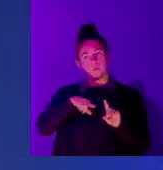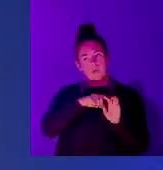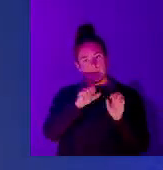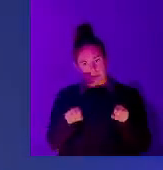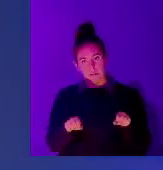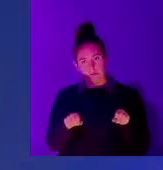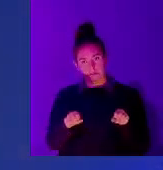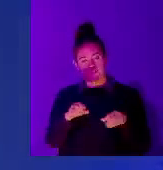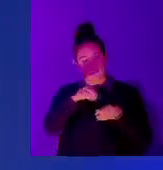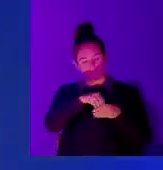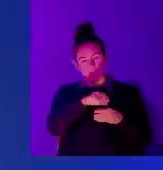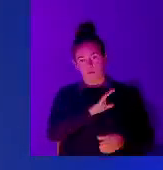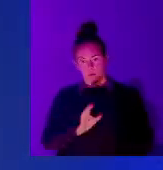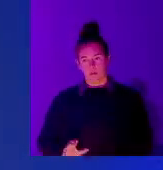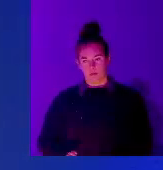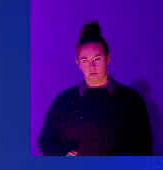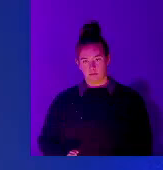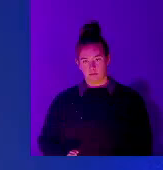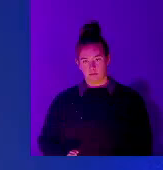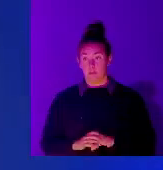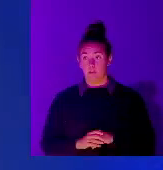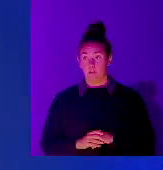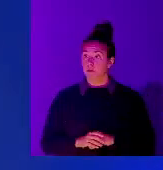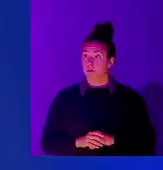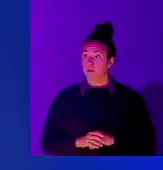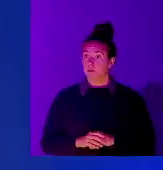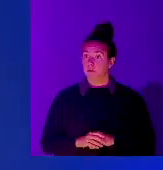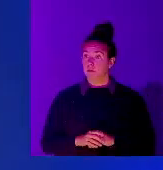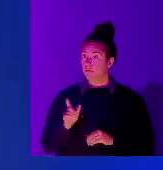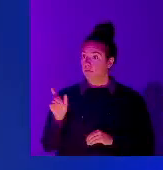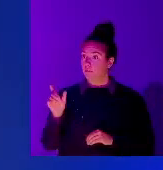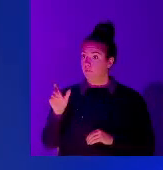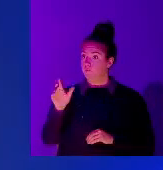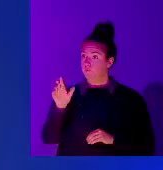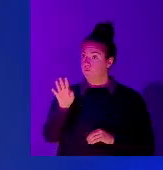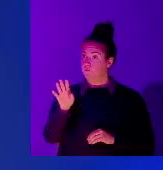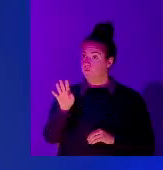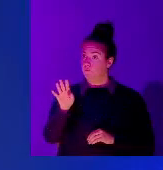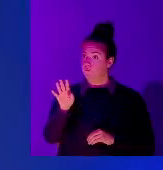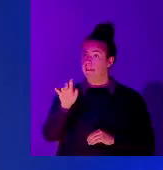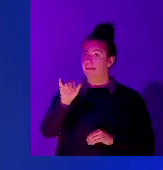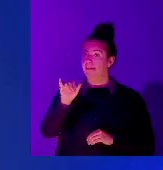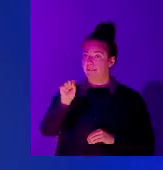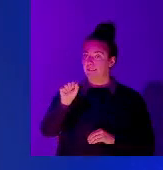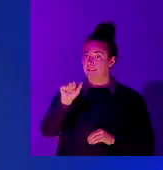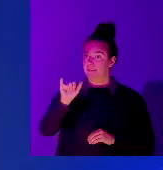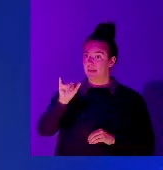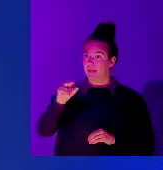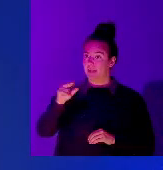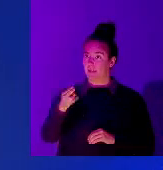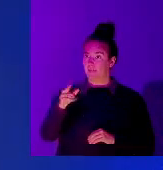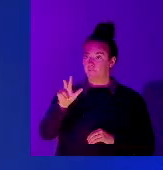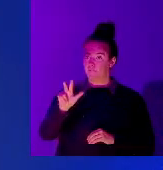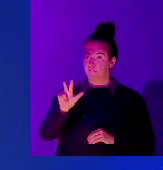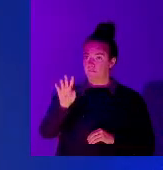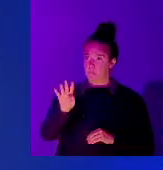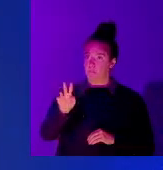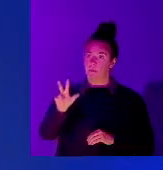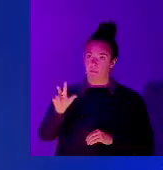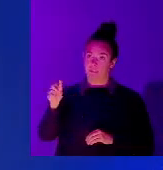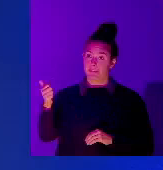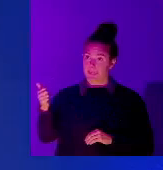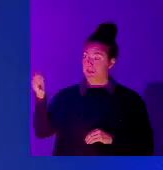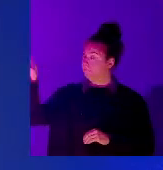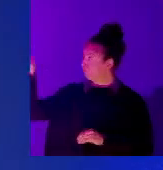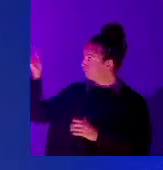Isaiah 43:10, God testifies of Himself. You are my witnesses, saith the Lord, and my servant, whom I